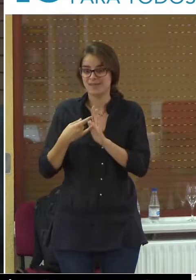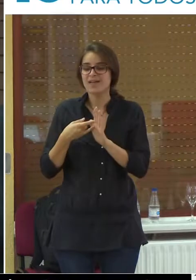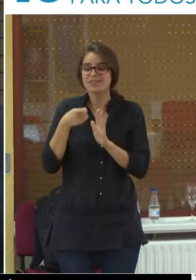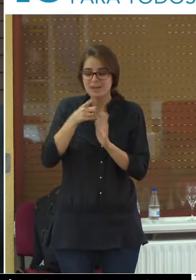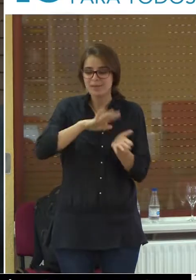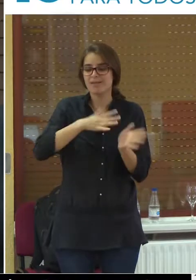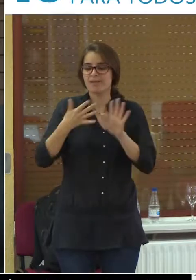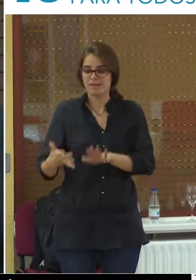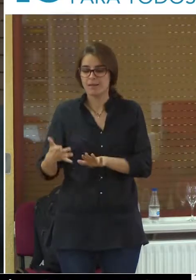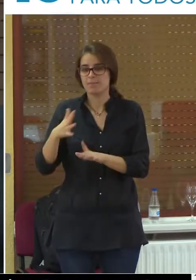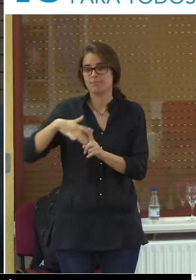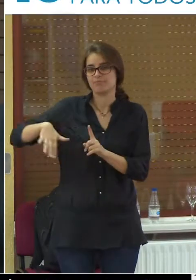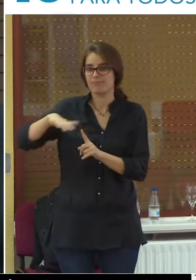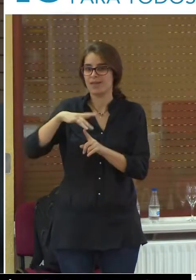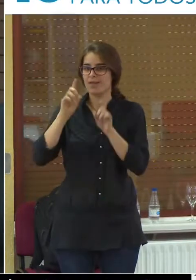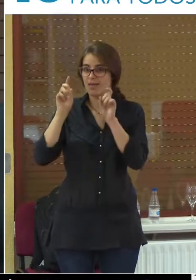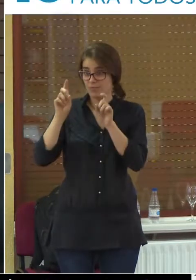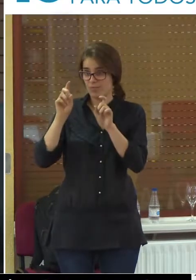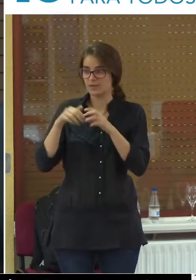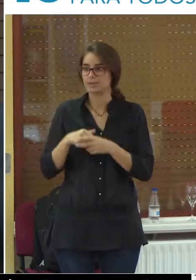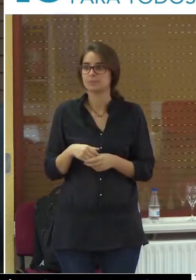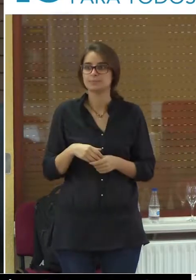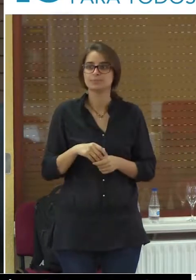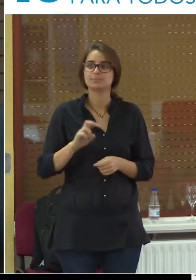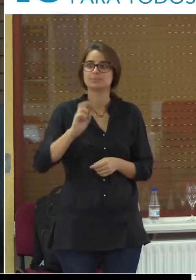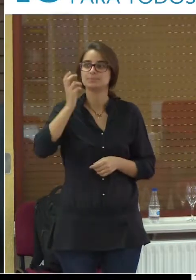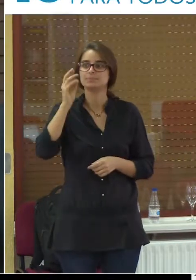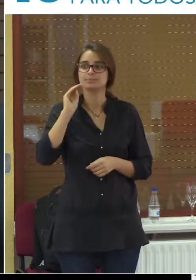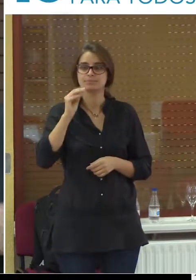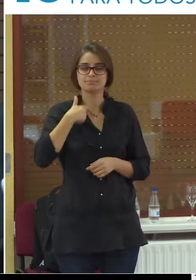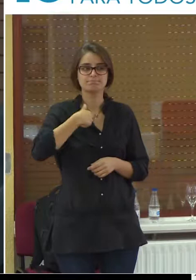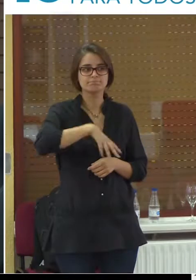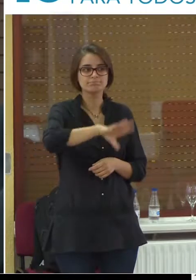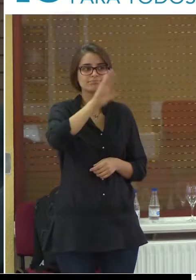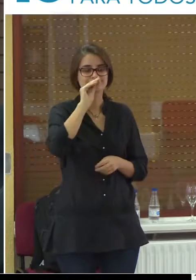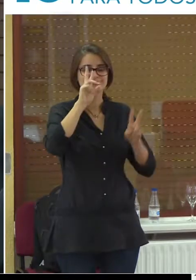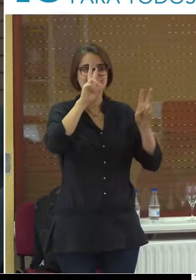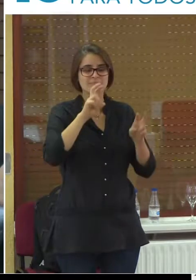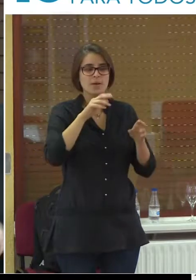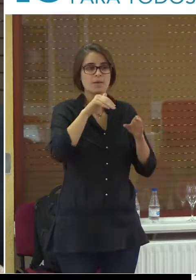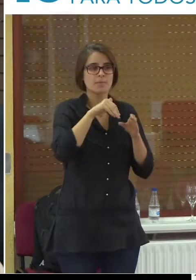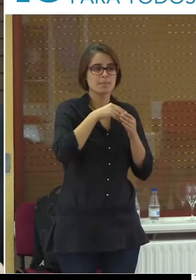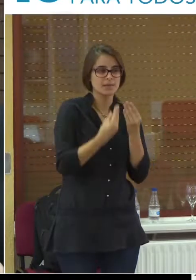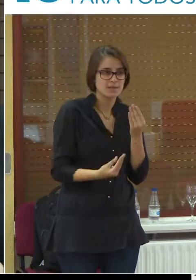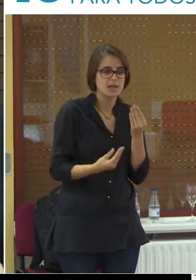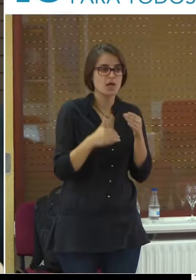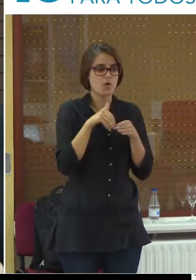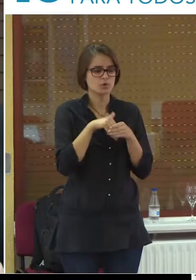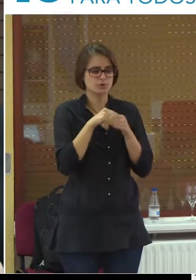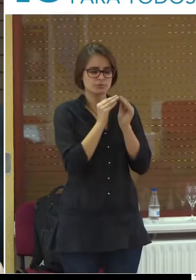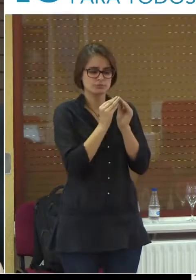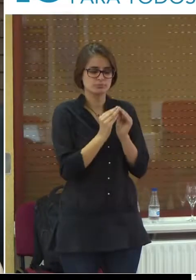education. I understand that the development of materials and contents has been quite